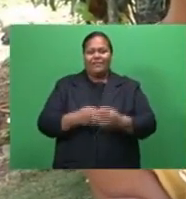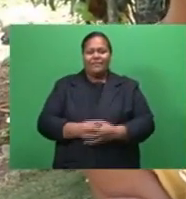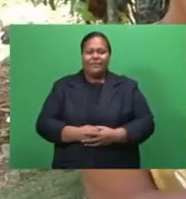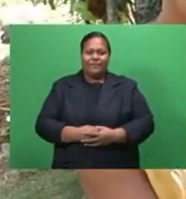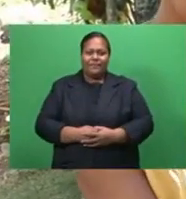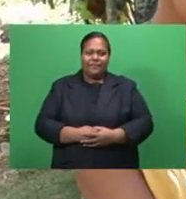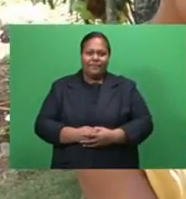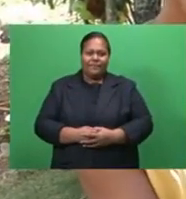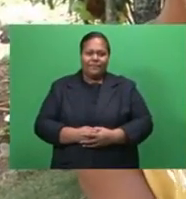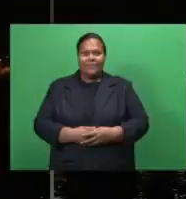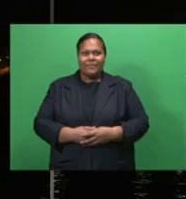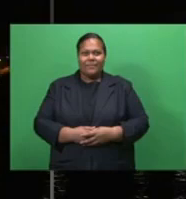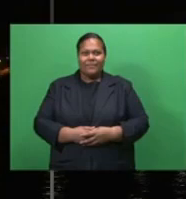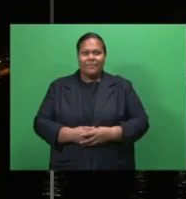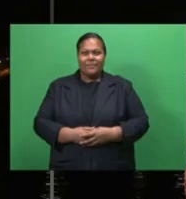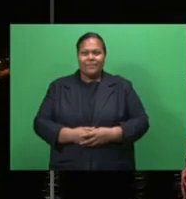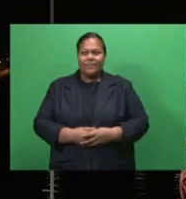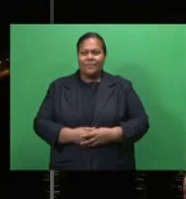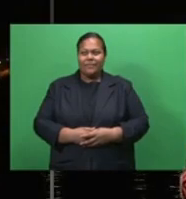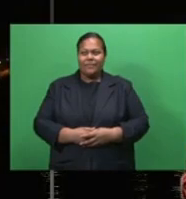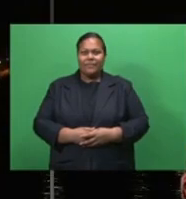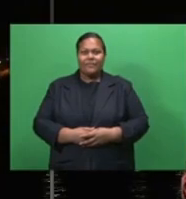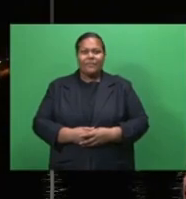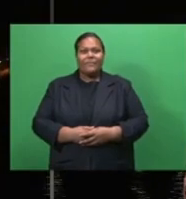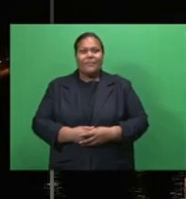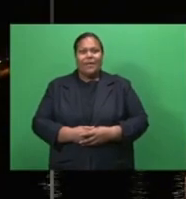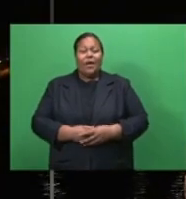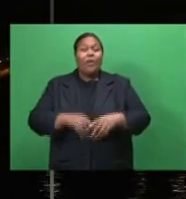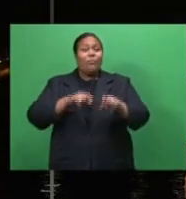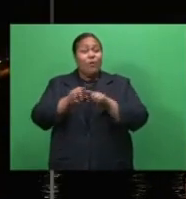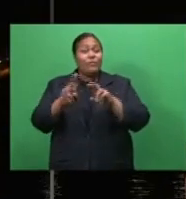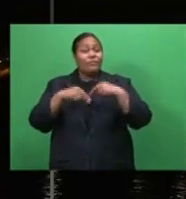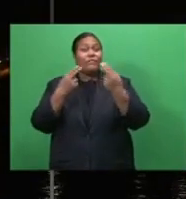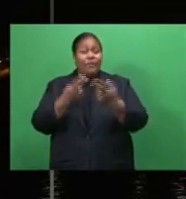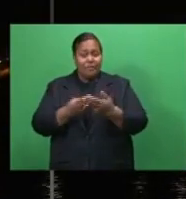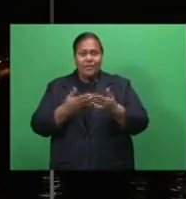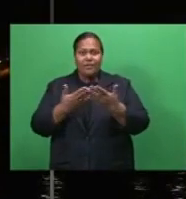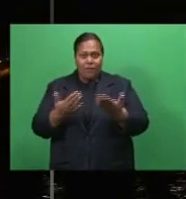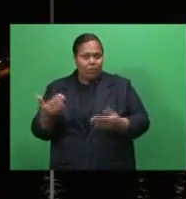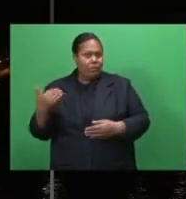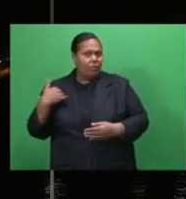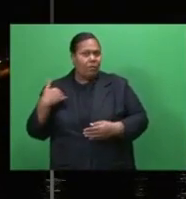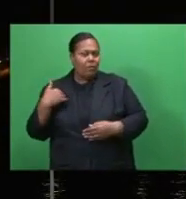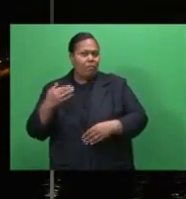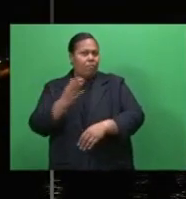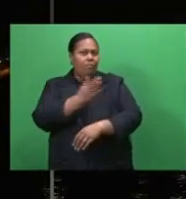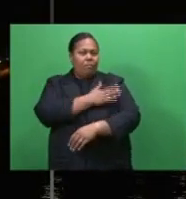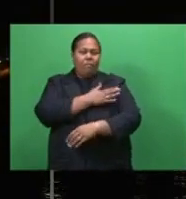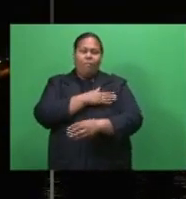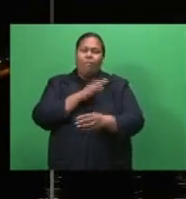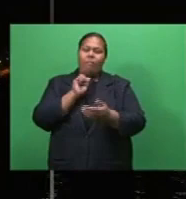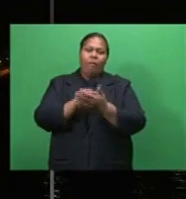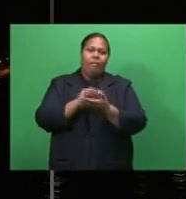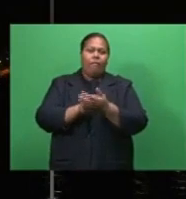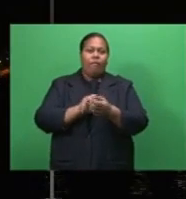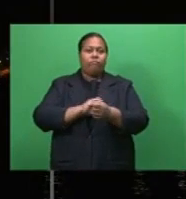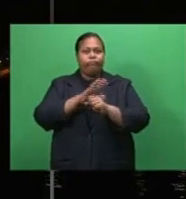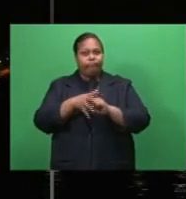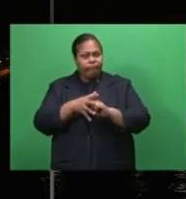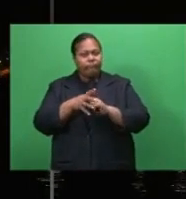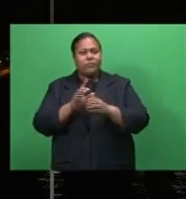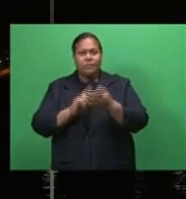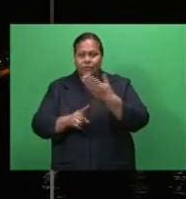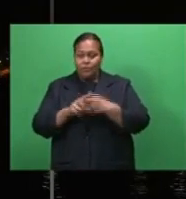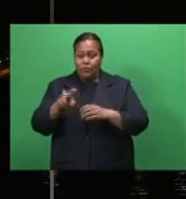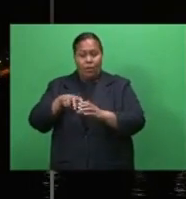FBC News. Many families have been severely affected by the effects of COVID-19, leaving sole